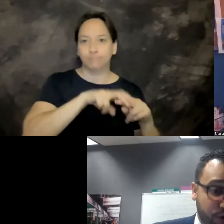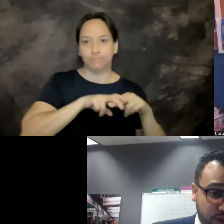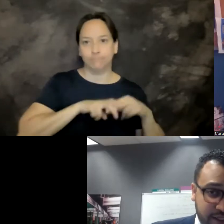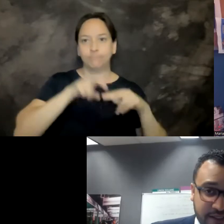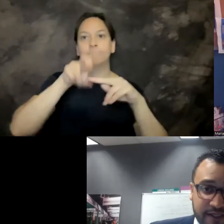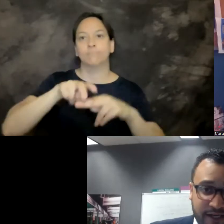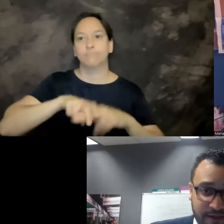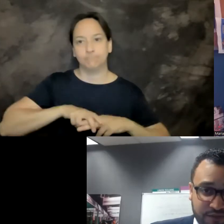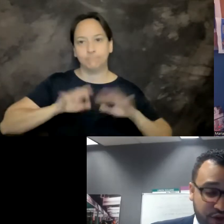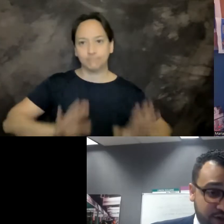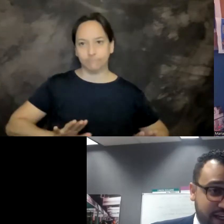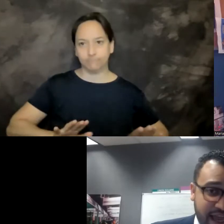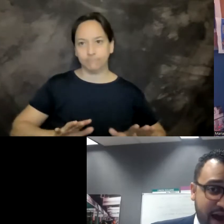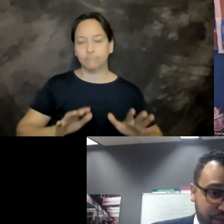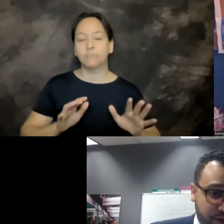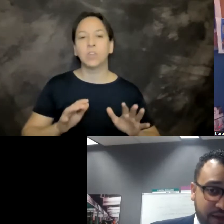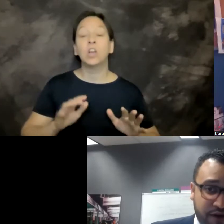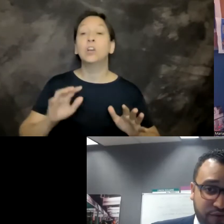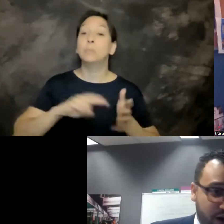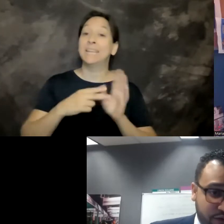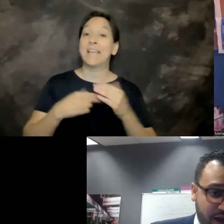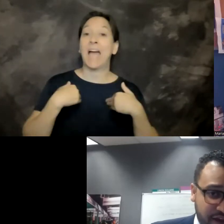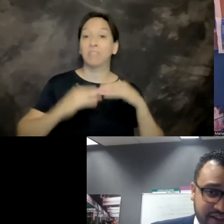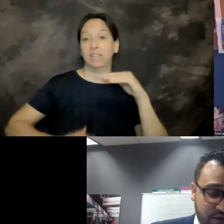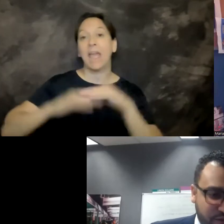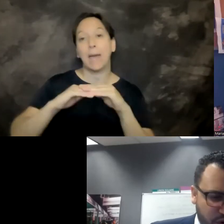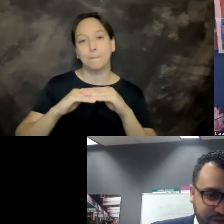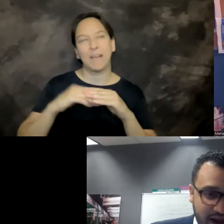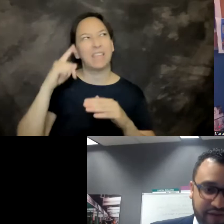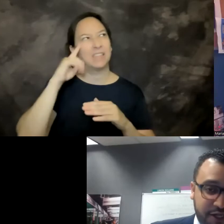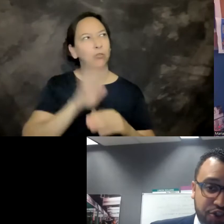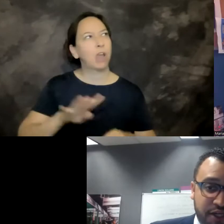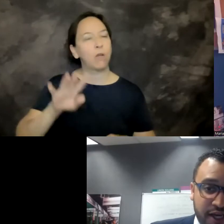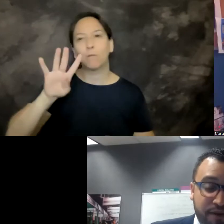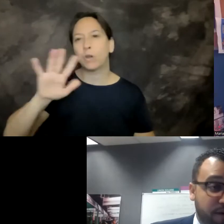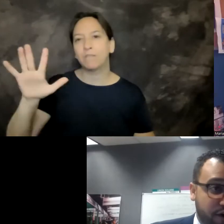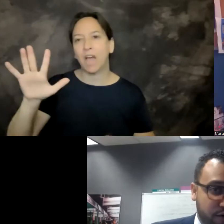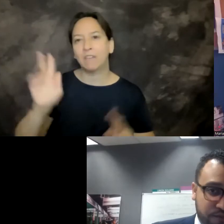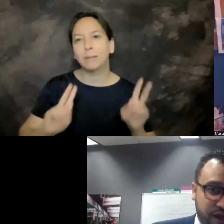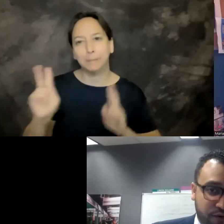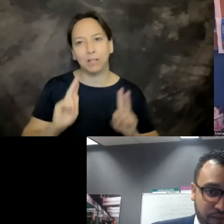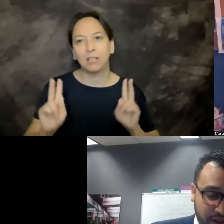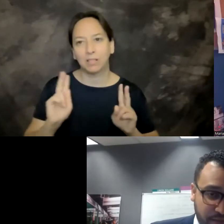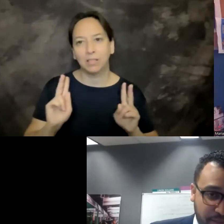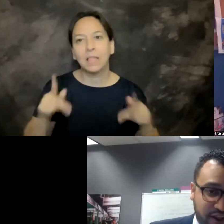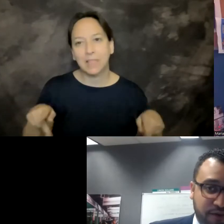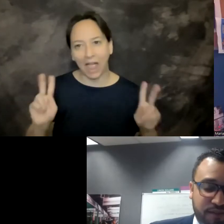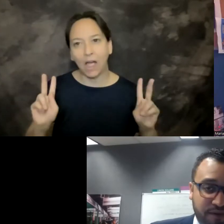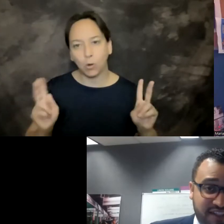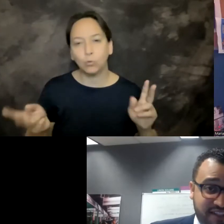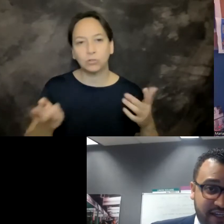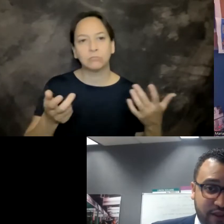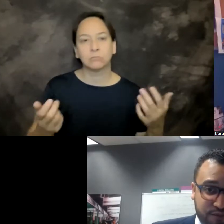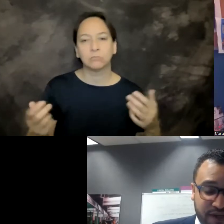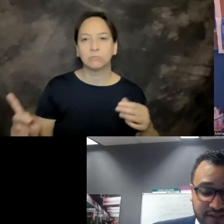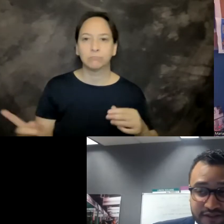down only. So there is a cap or a limit of whatever, I think it's around 45-ish people that are available to be able